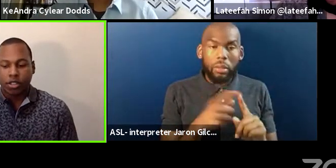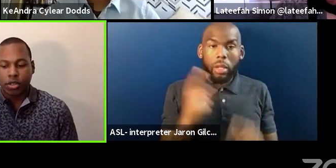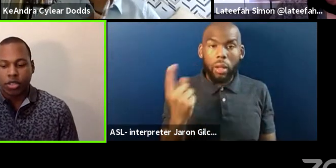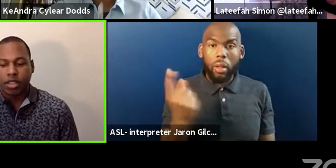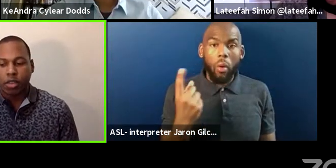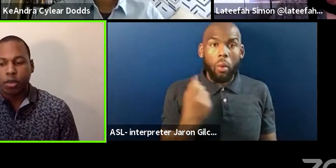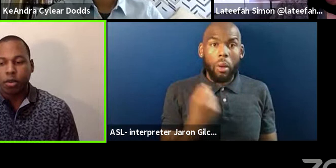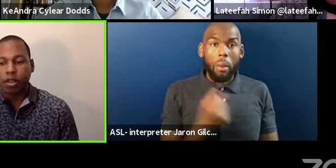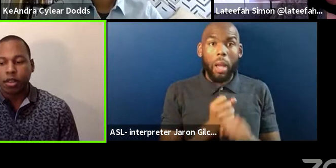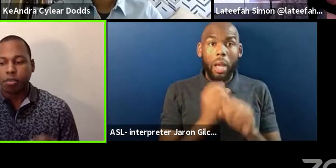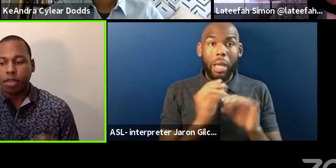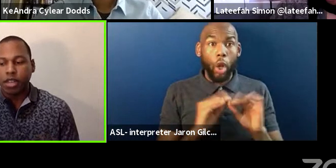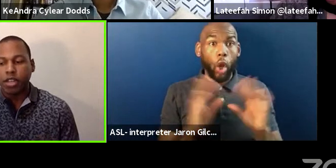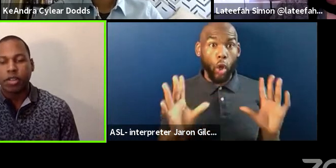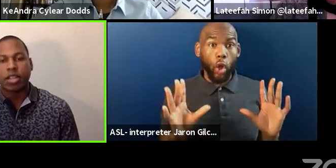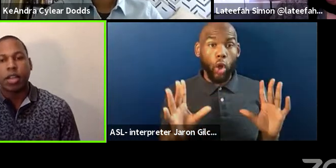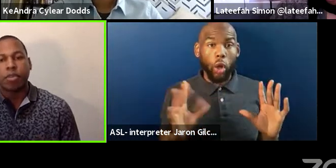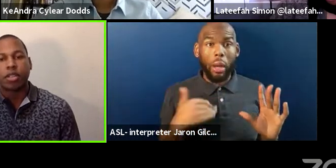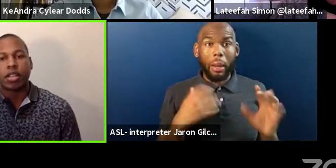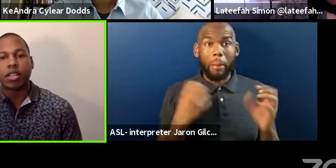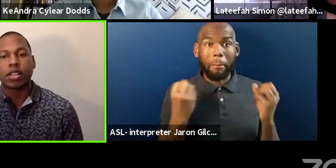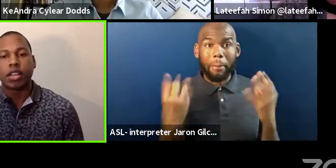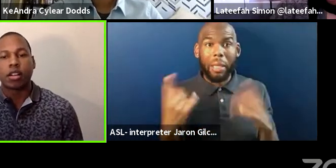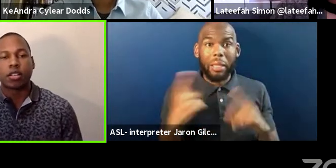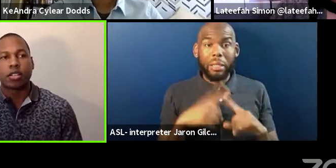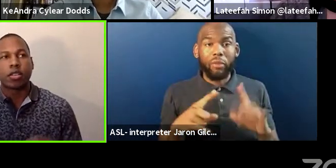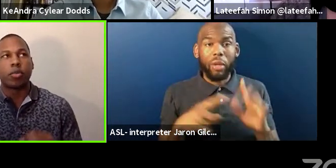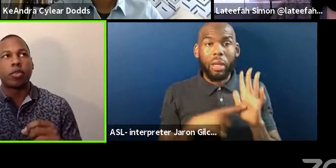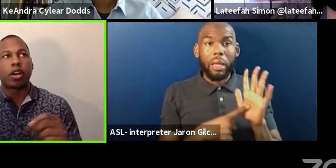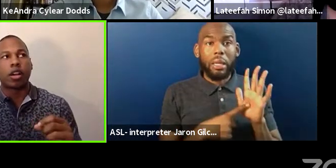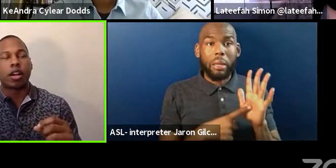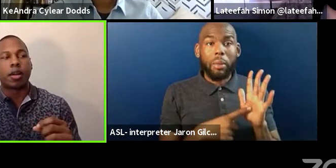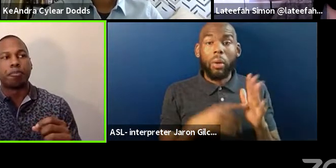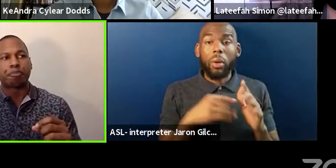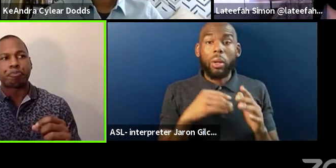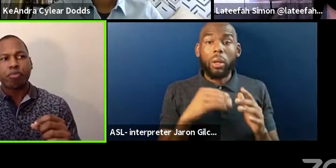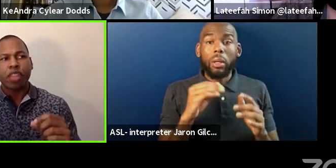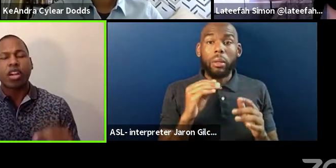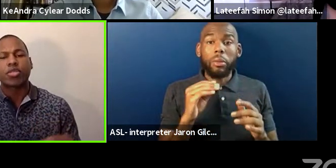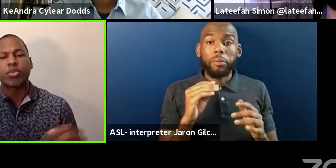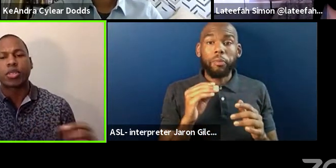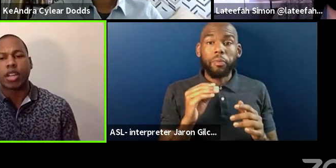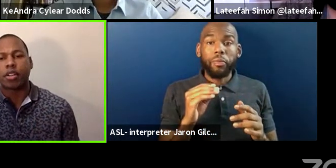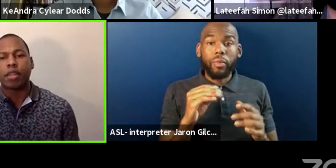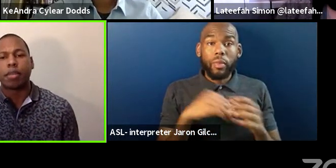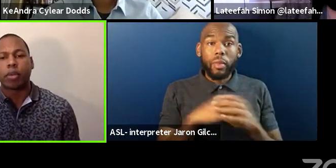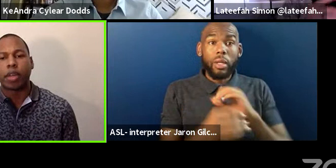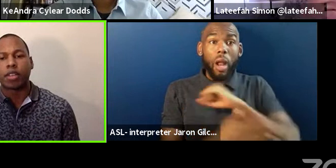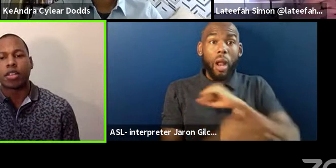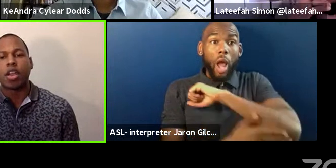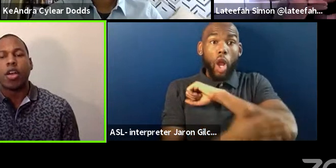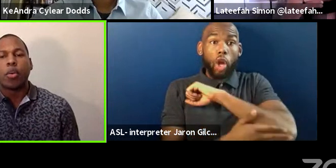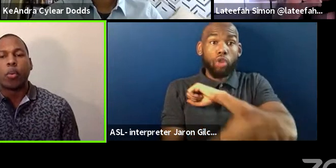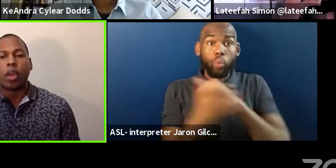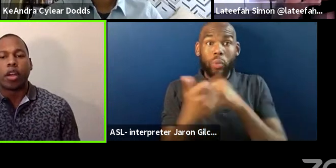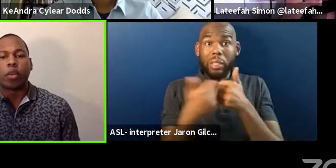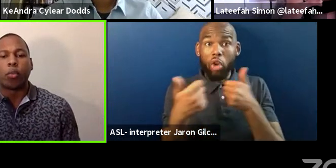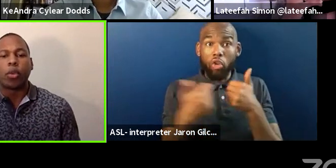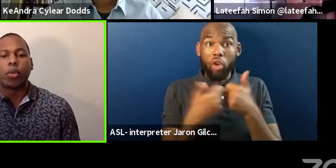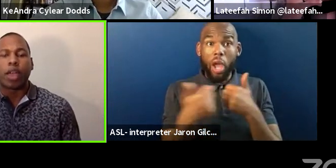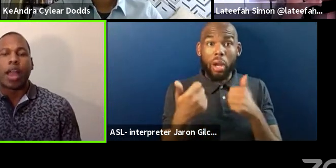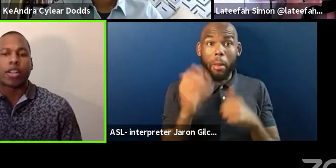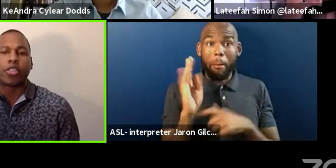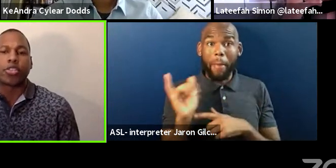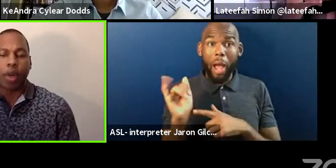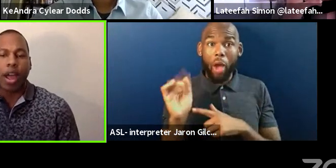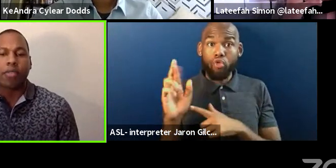made clear to us that there were many different examples in when our country was segregated by race, where